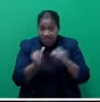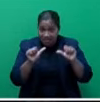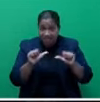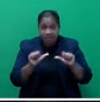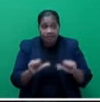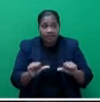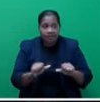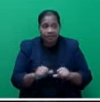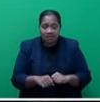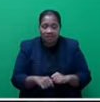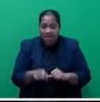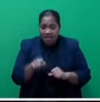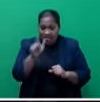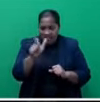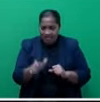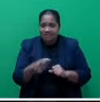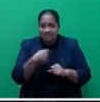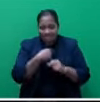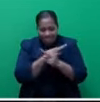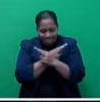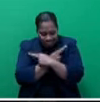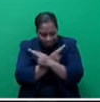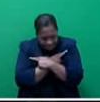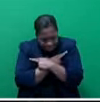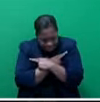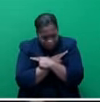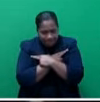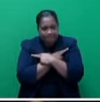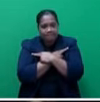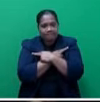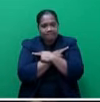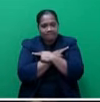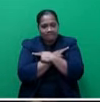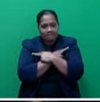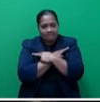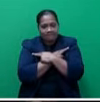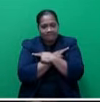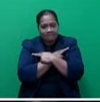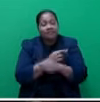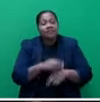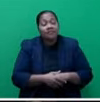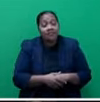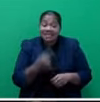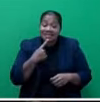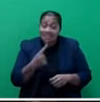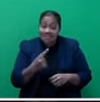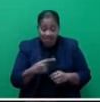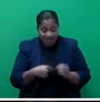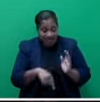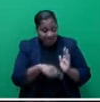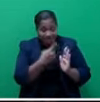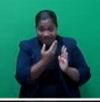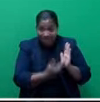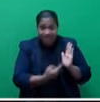I have a lot of respect for, you know, in the law fraternity, Mr. Clark. And he said the following, and I quote, "The